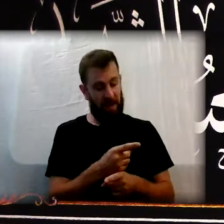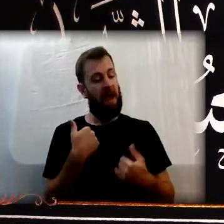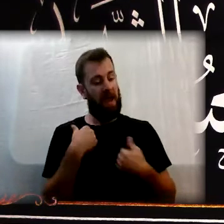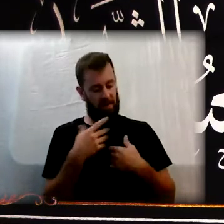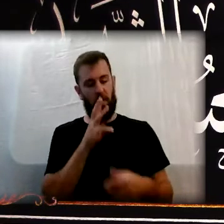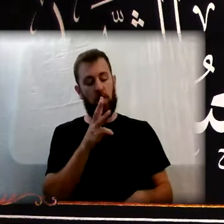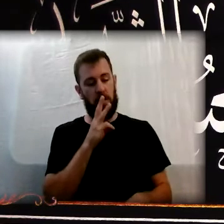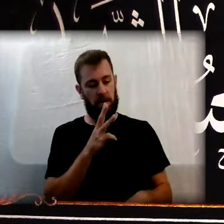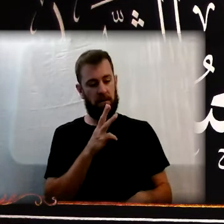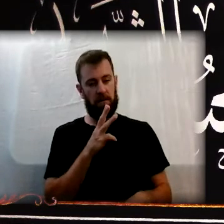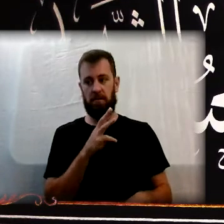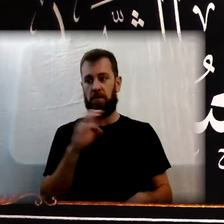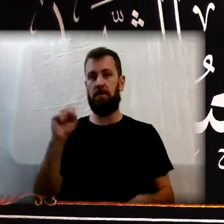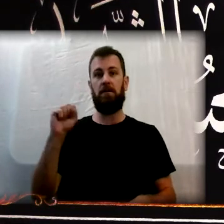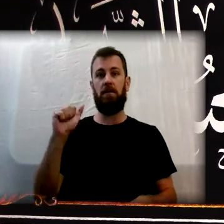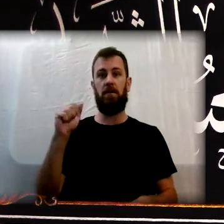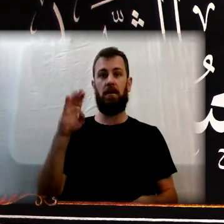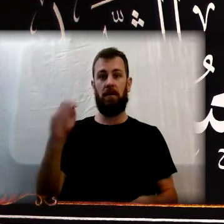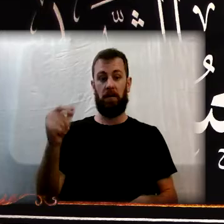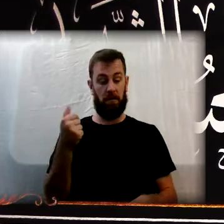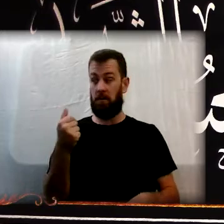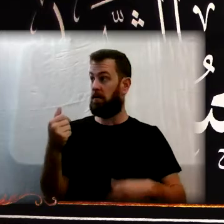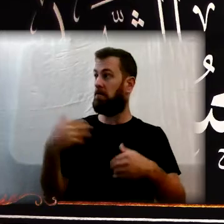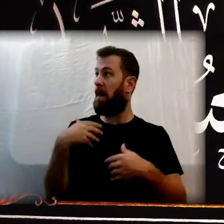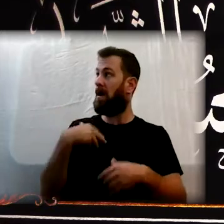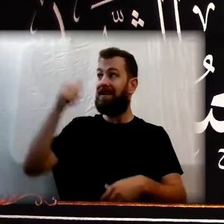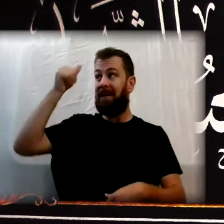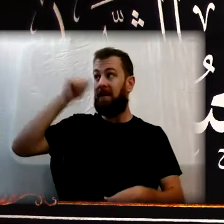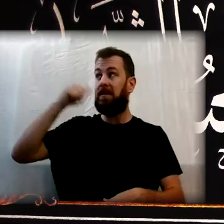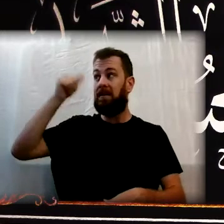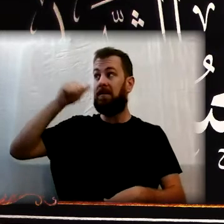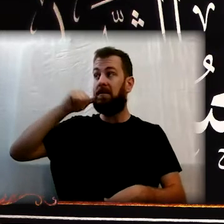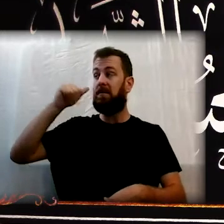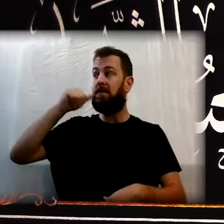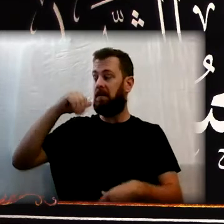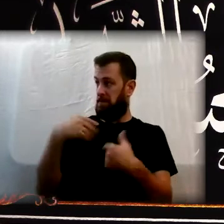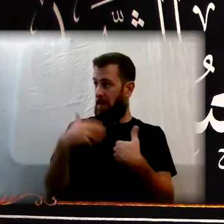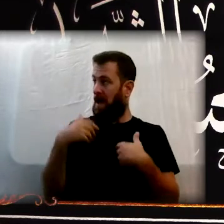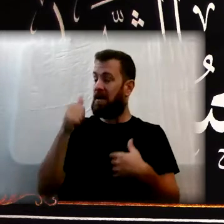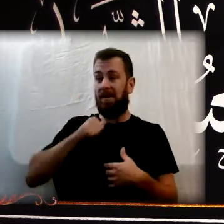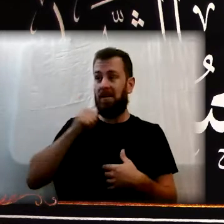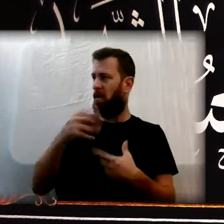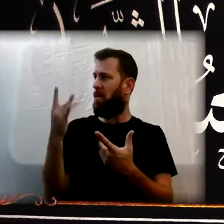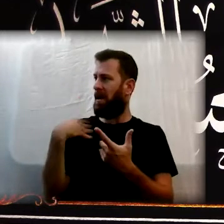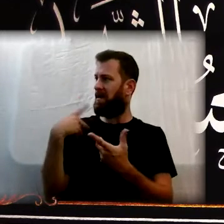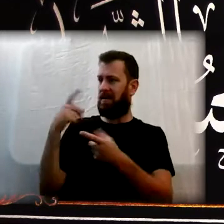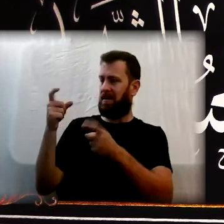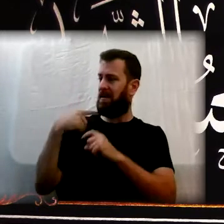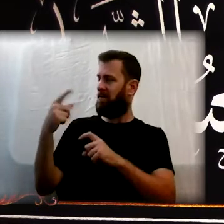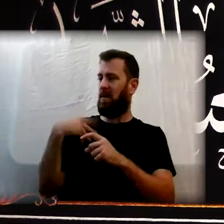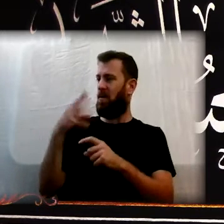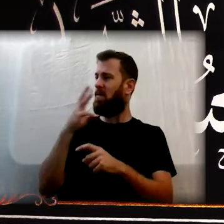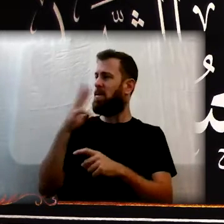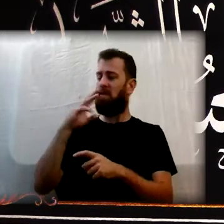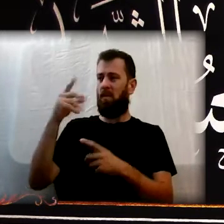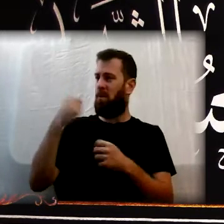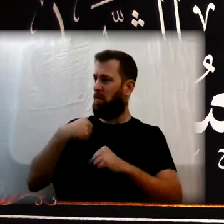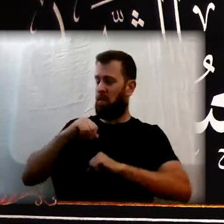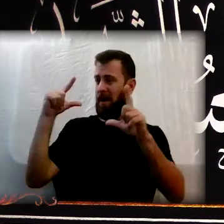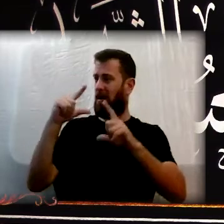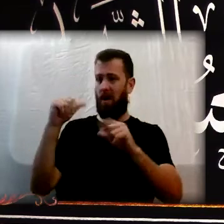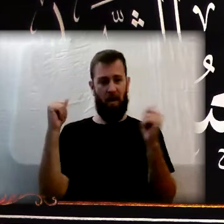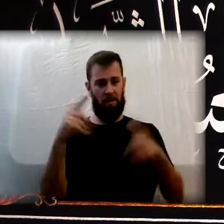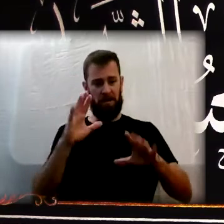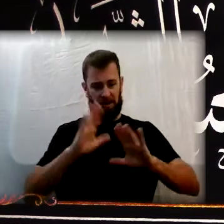Here, have some water. Sakina asks her, oh my auntie, why are you waking me up? All